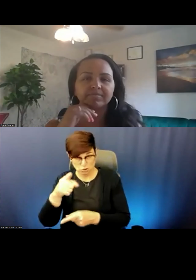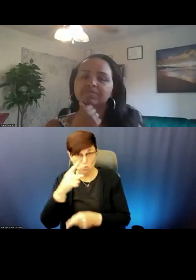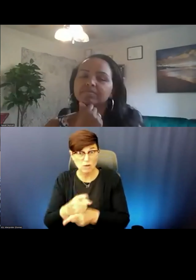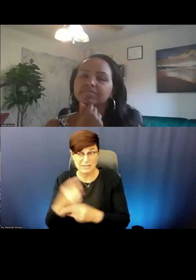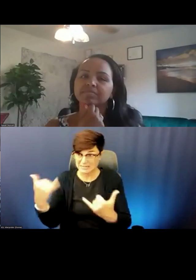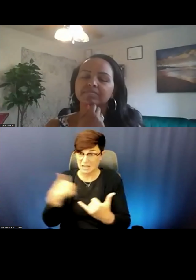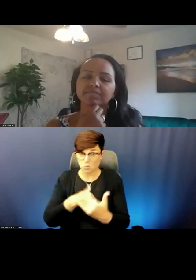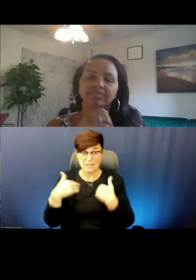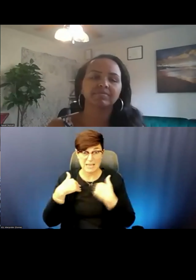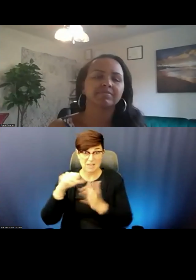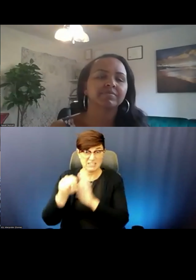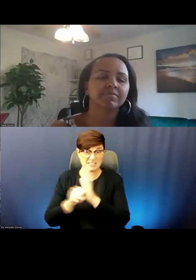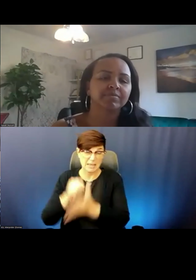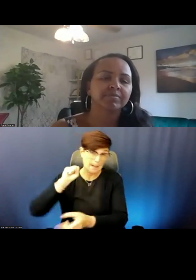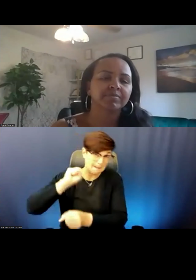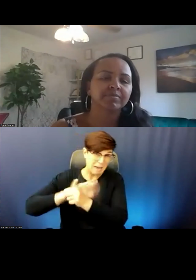being ignored again.